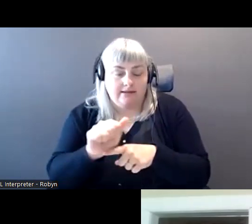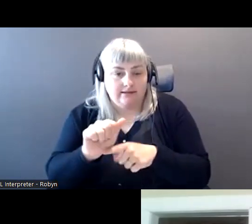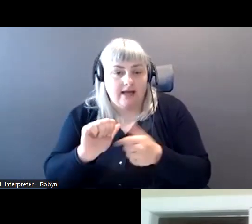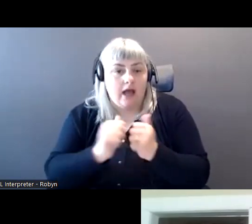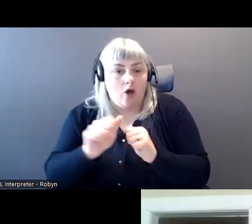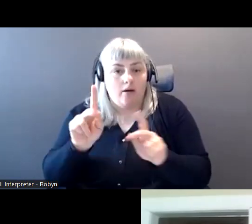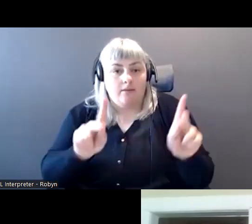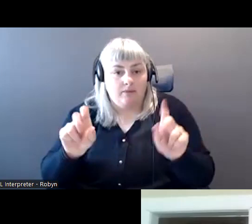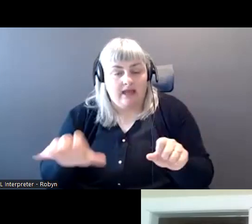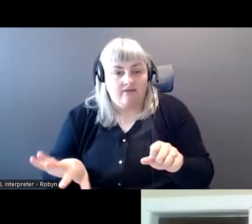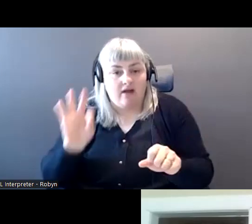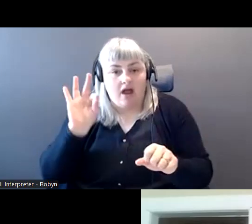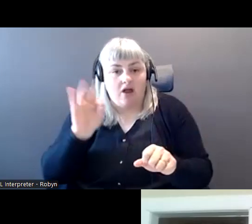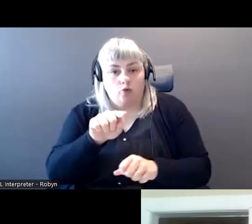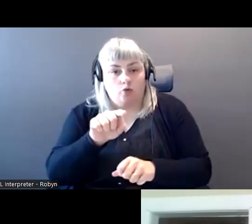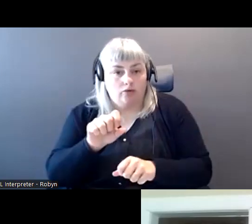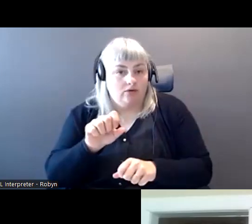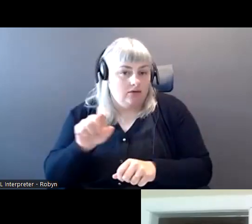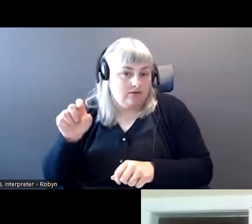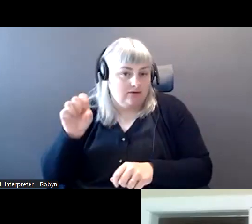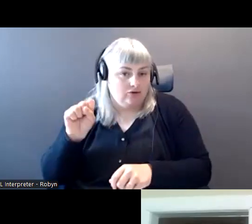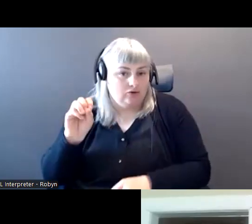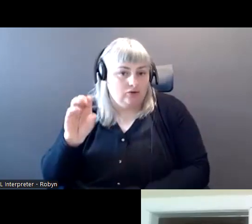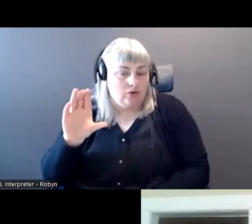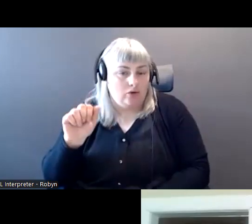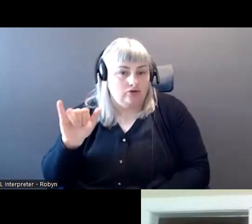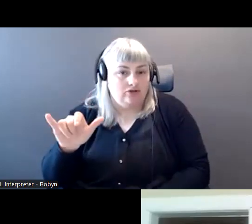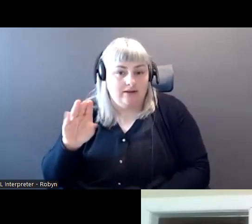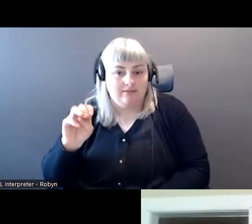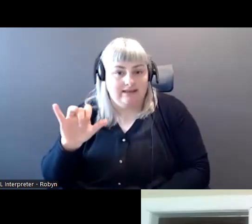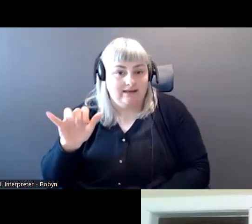you on social media and such. Sure. So